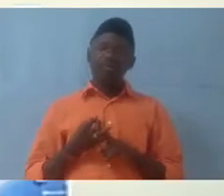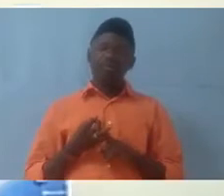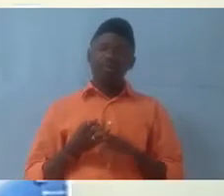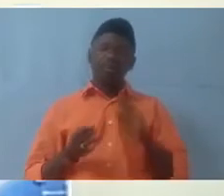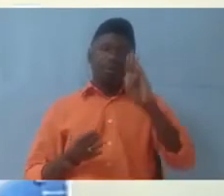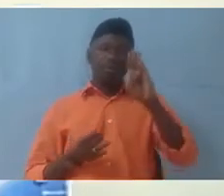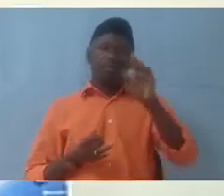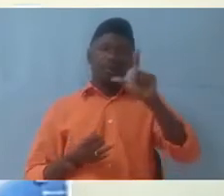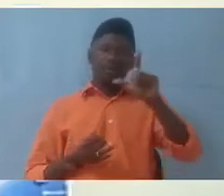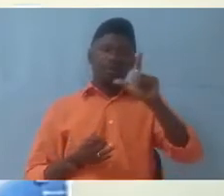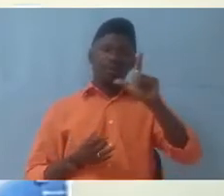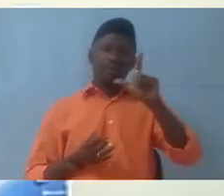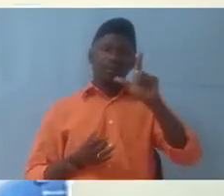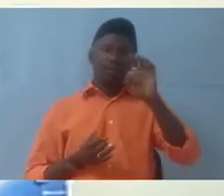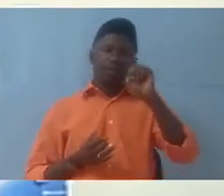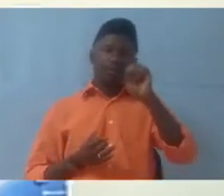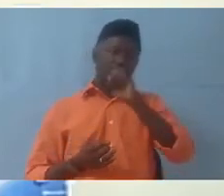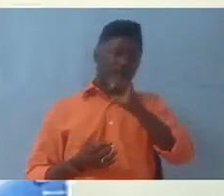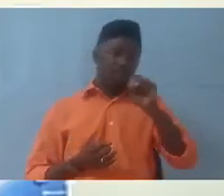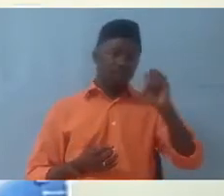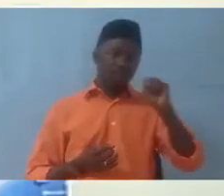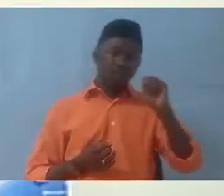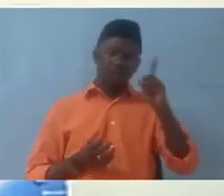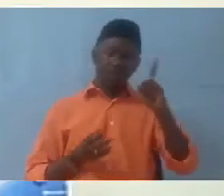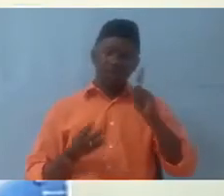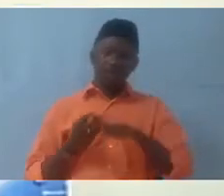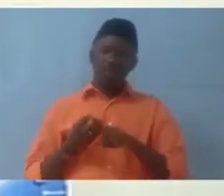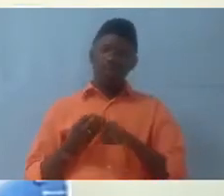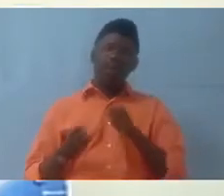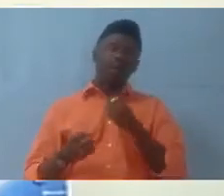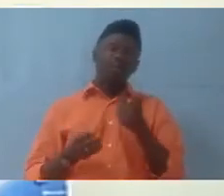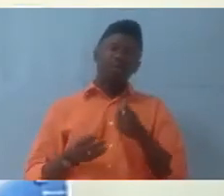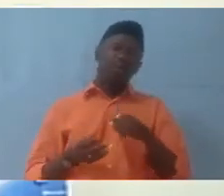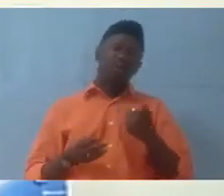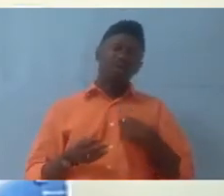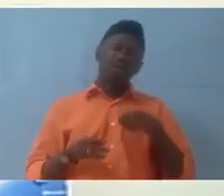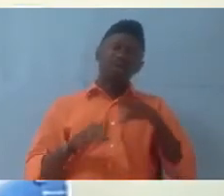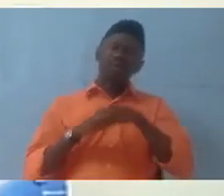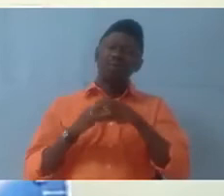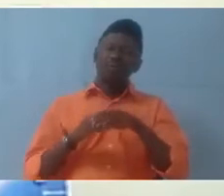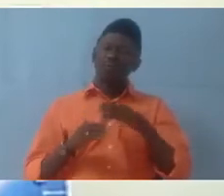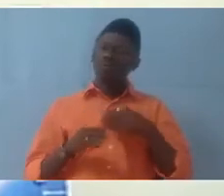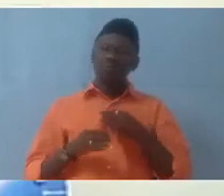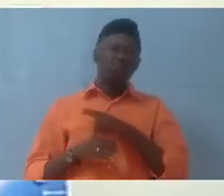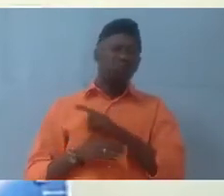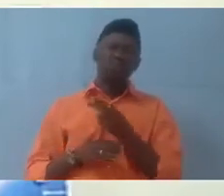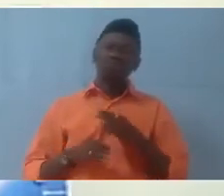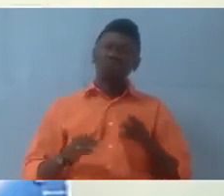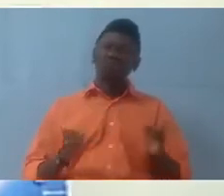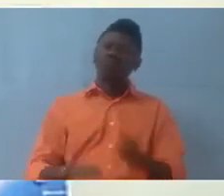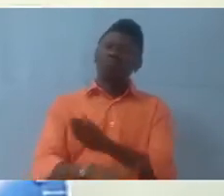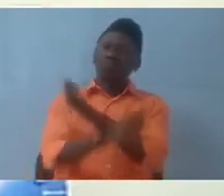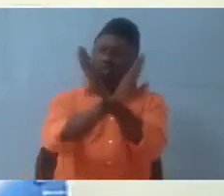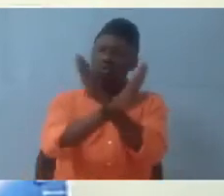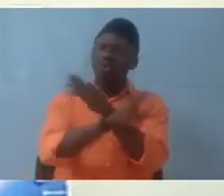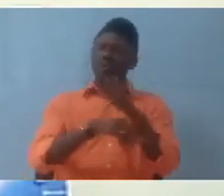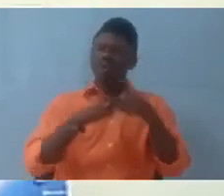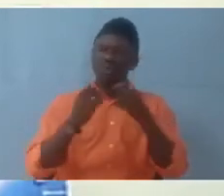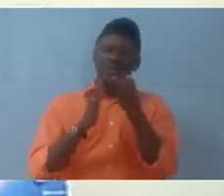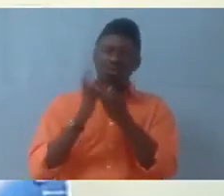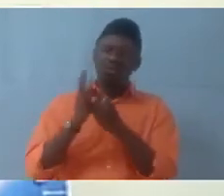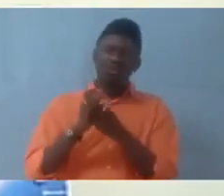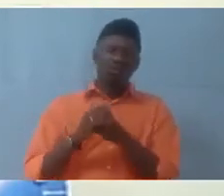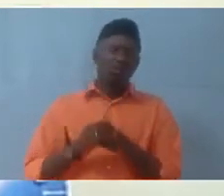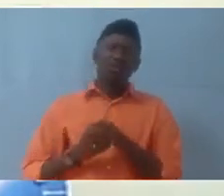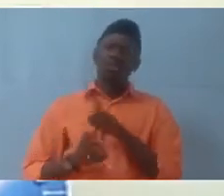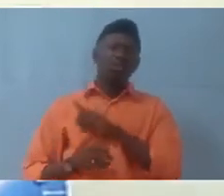Blessed and some other few of our colleagues who were really blessed. Who would really condemn these actions in no uncertain terms. Ñoo xamné ñoom ñep dañ doon ngañ nak